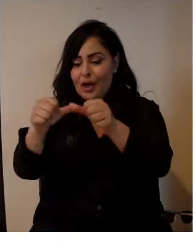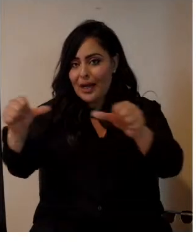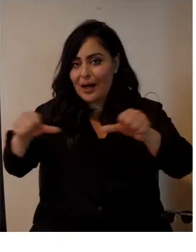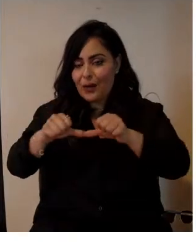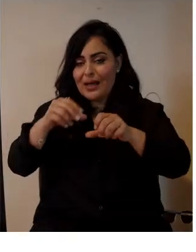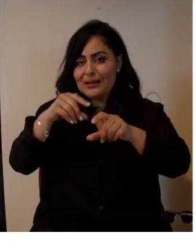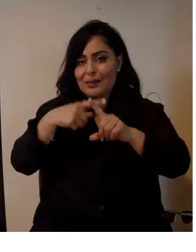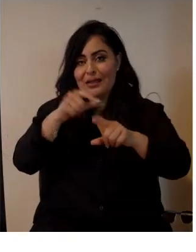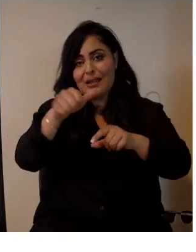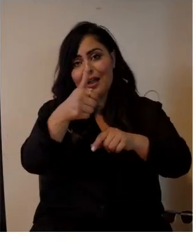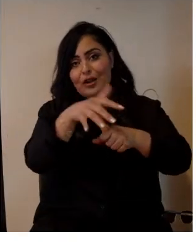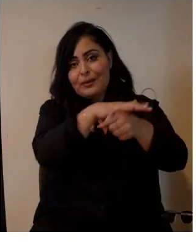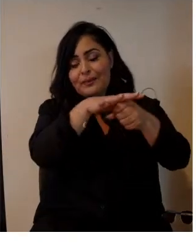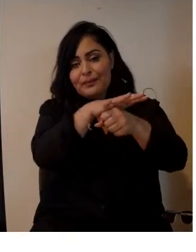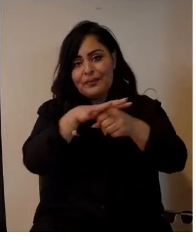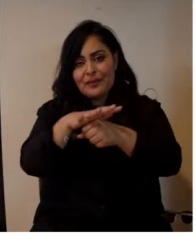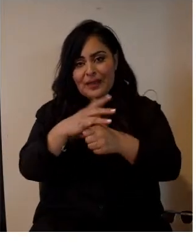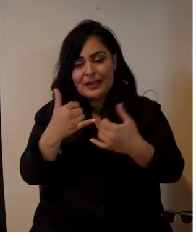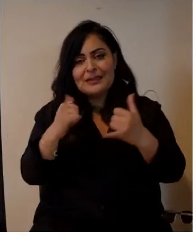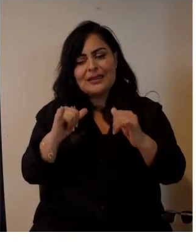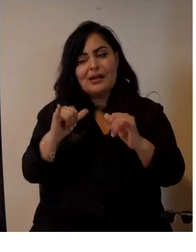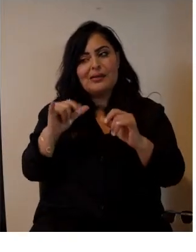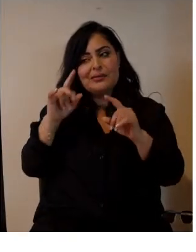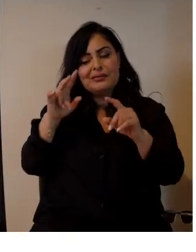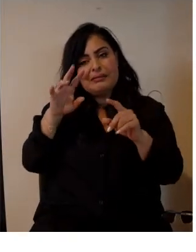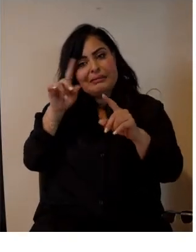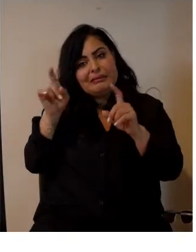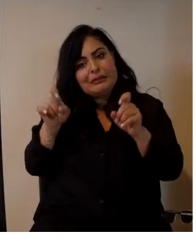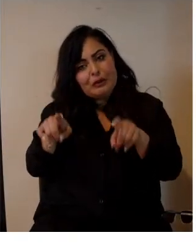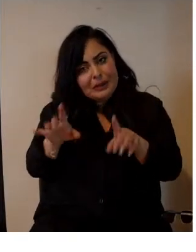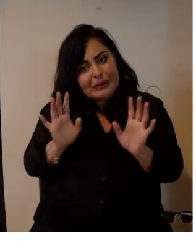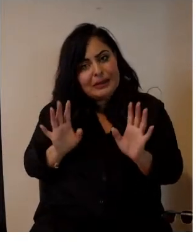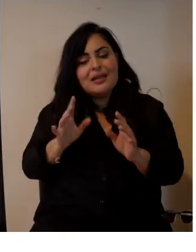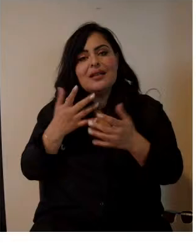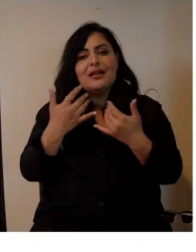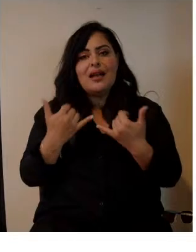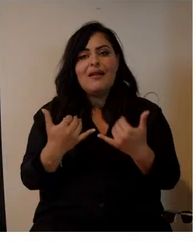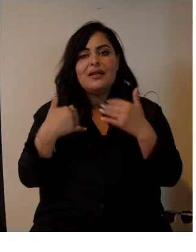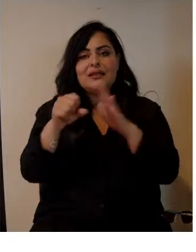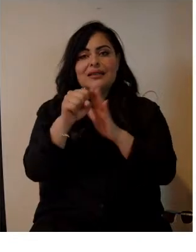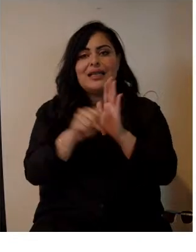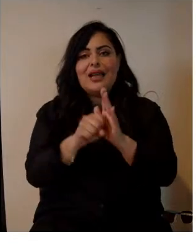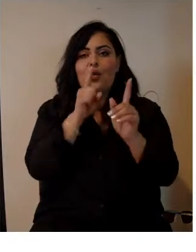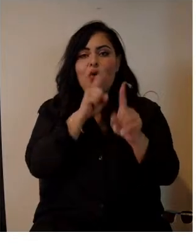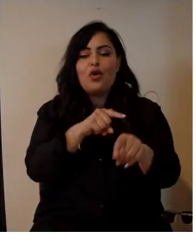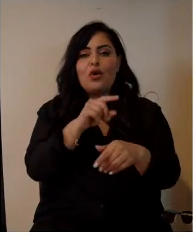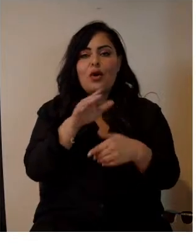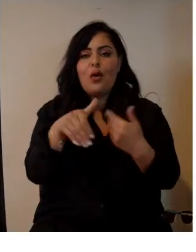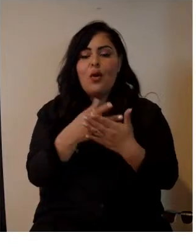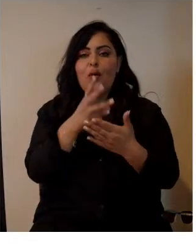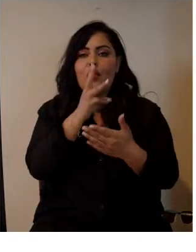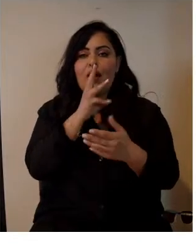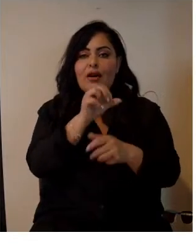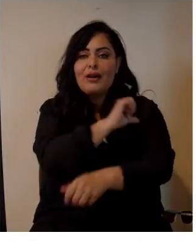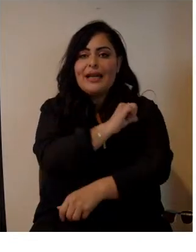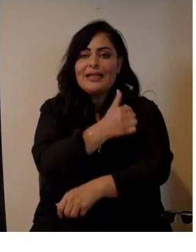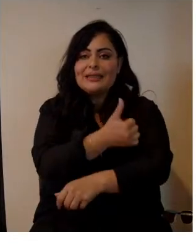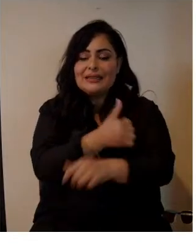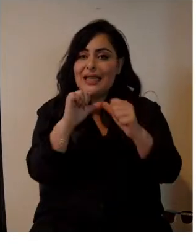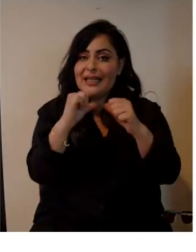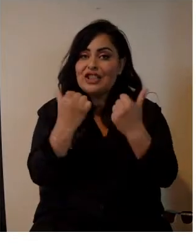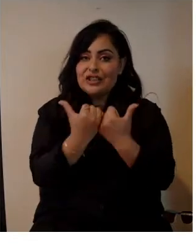west side of town, continues to be in question. There is currently a state order requiring all water agencies to call